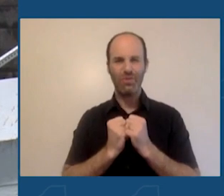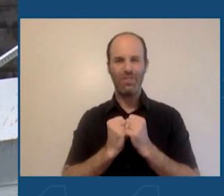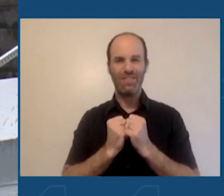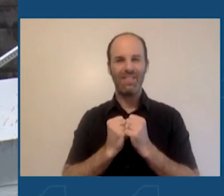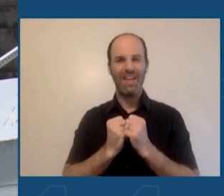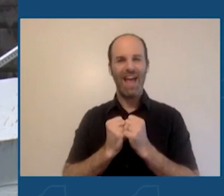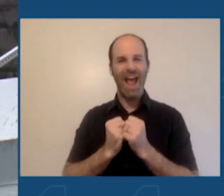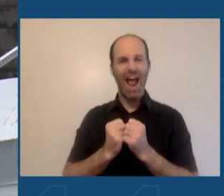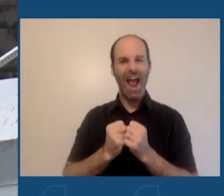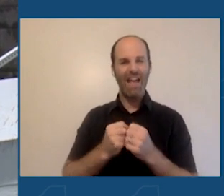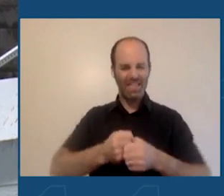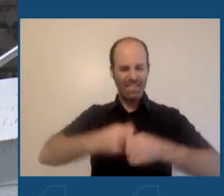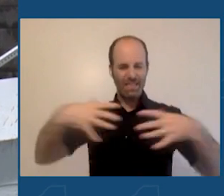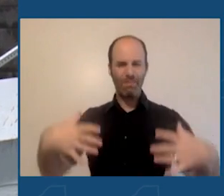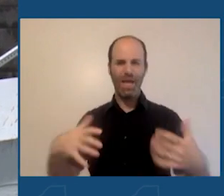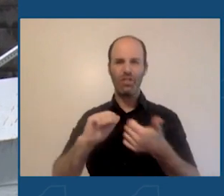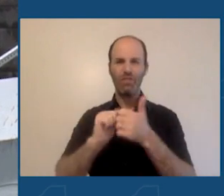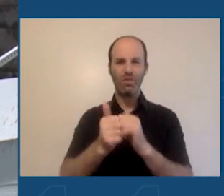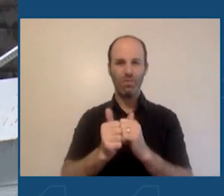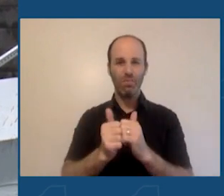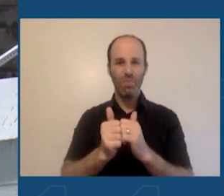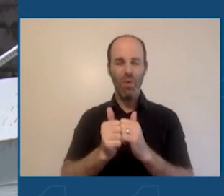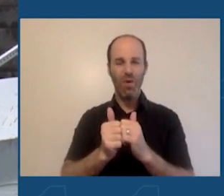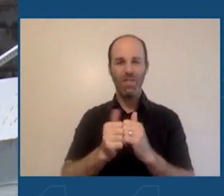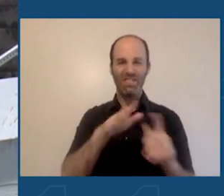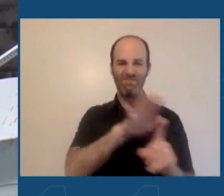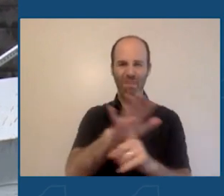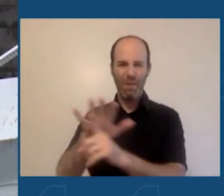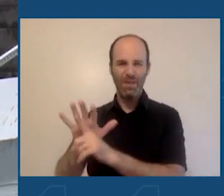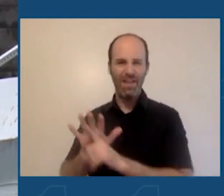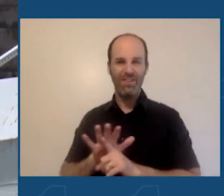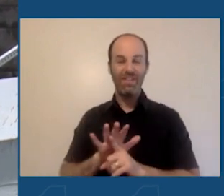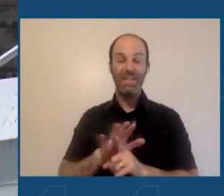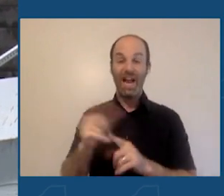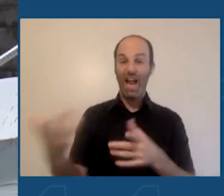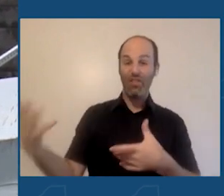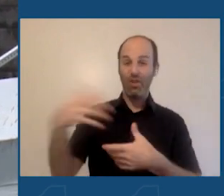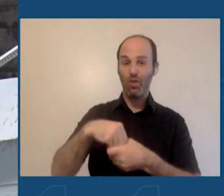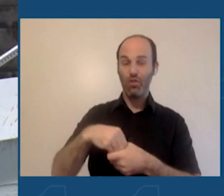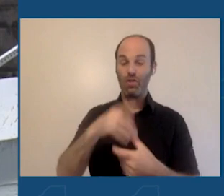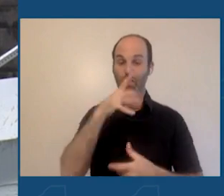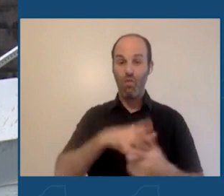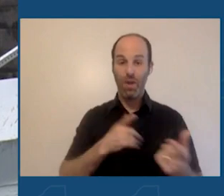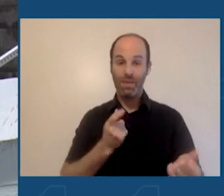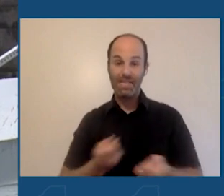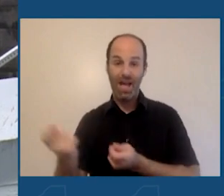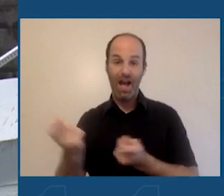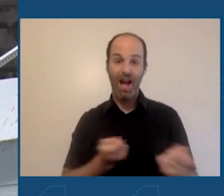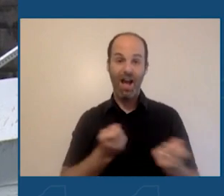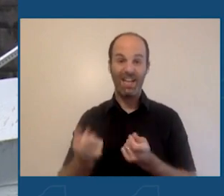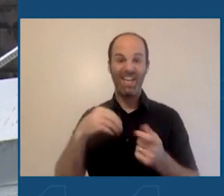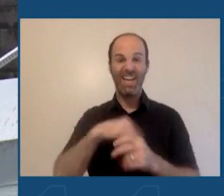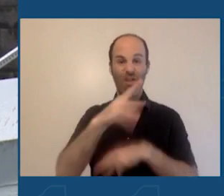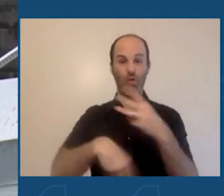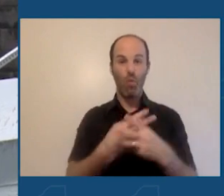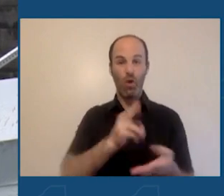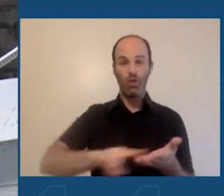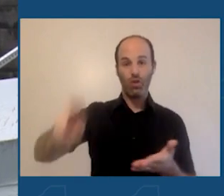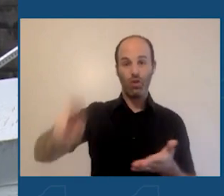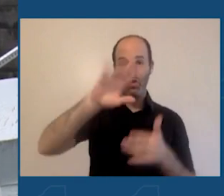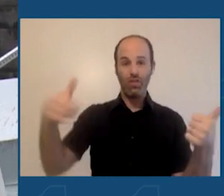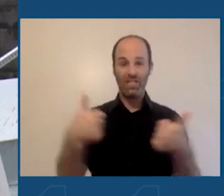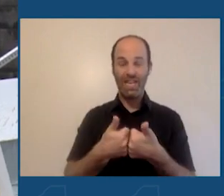of sports and the inclusion of women's hockey in the World University Games means that these